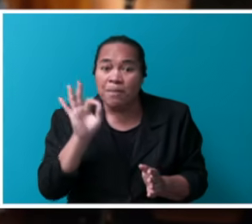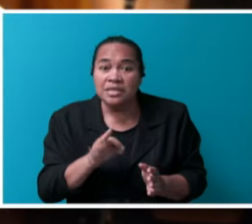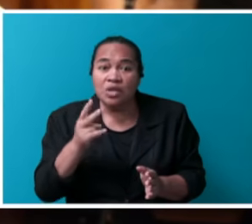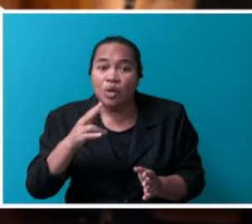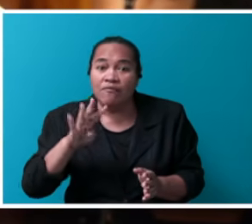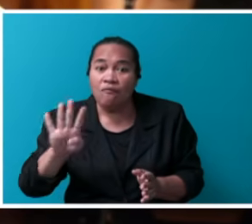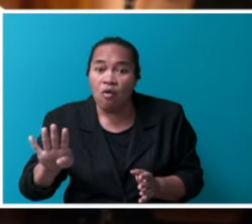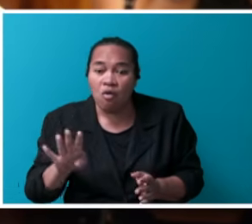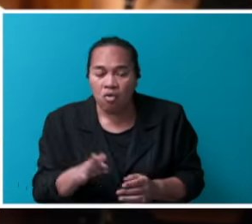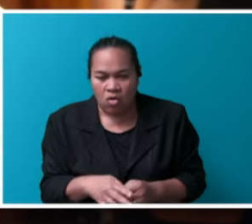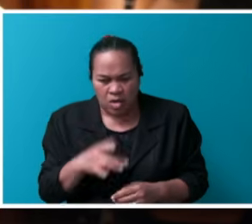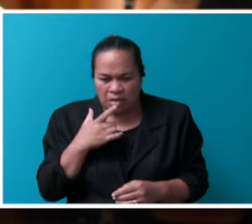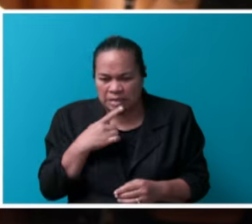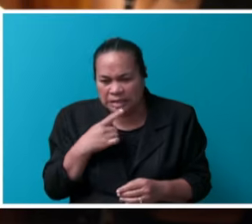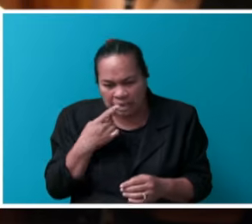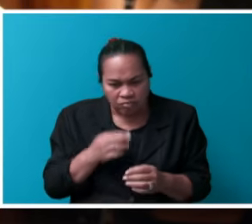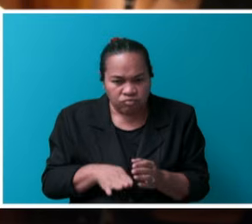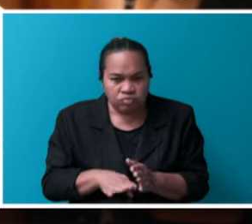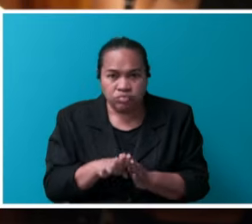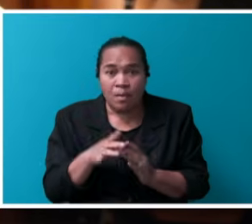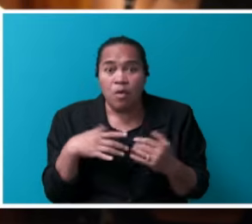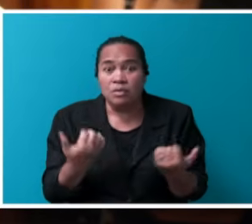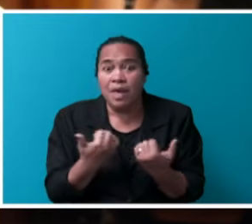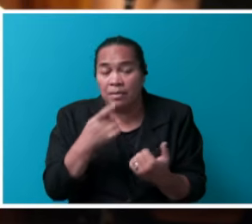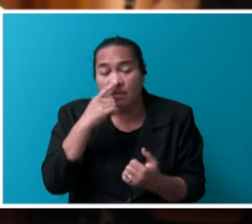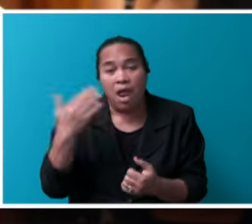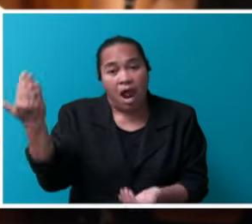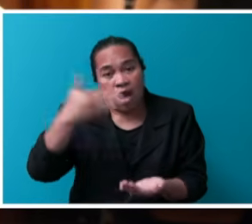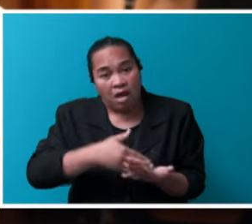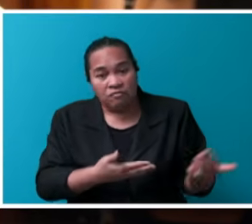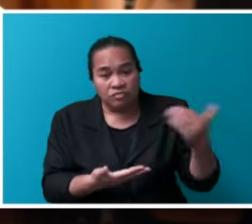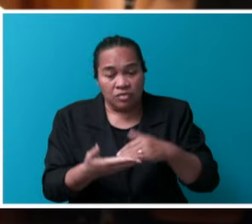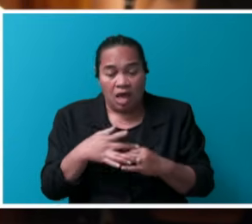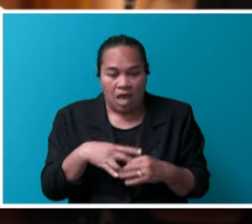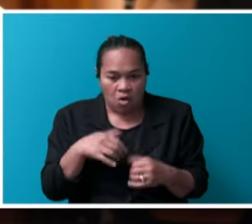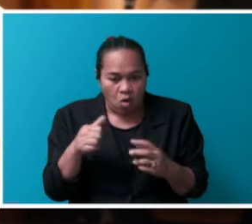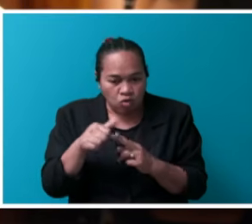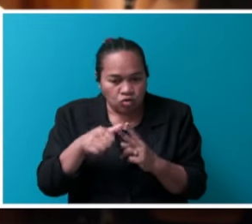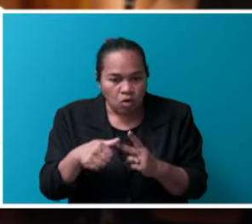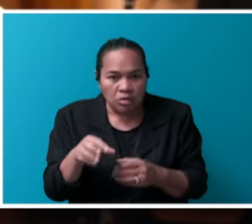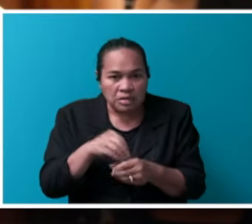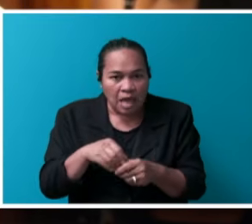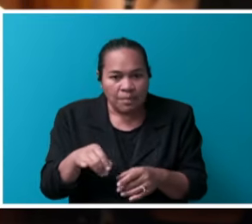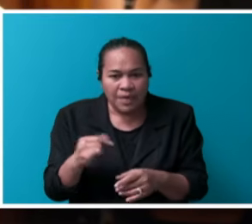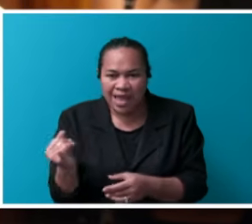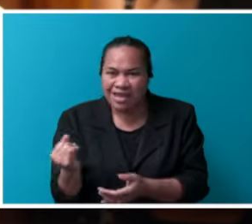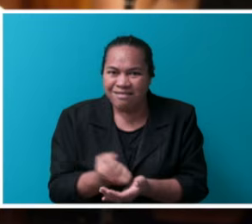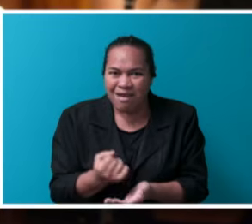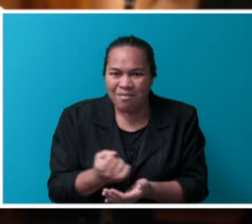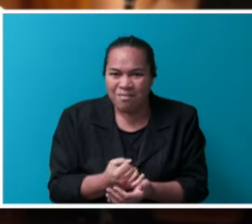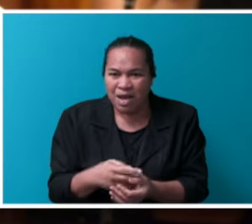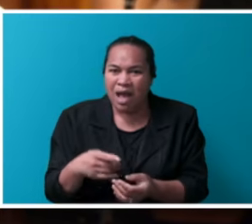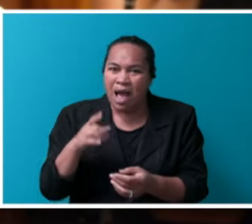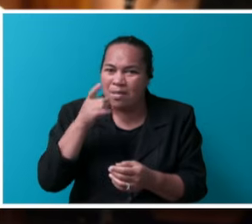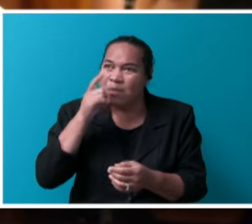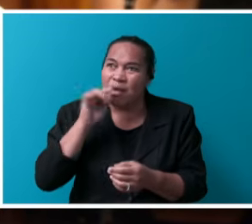been underpinned by robust growth in visitor arrivals, strong household consumption supported by rising income, remittances, sustained